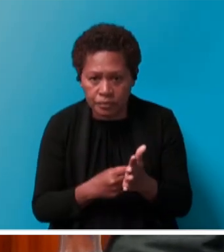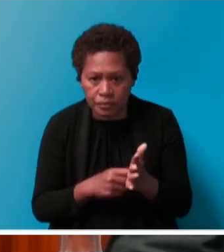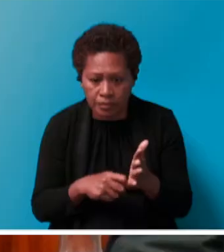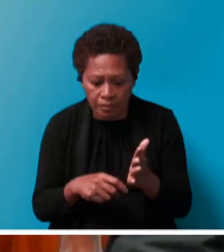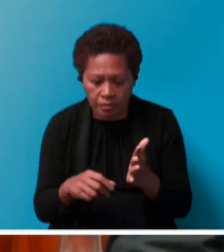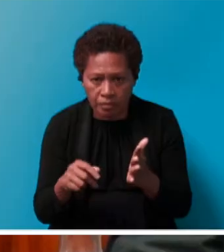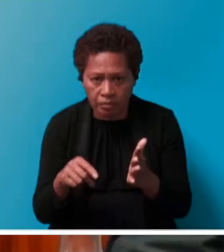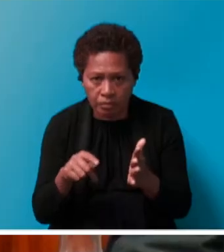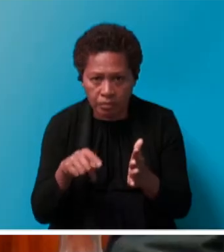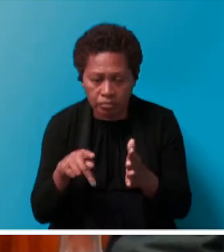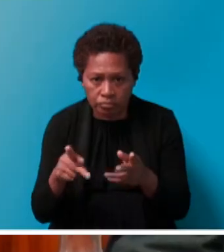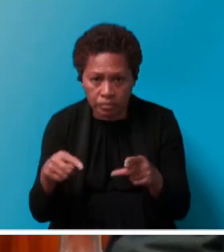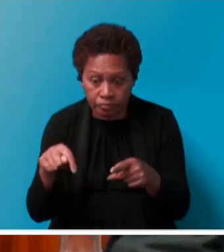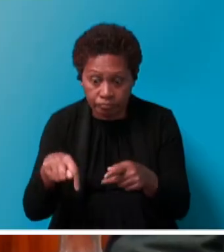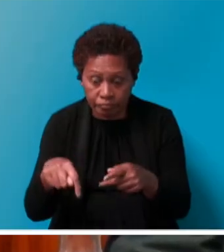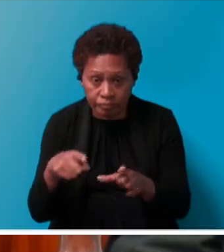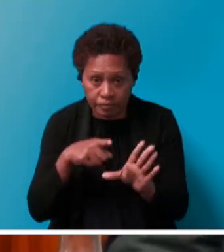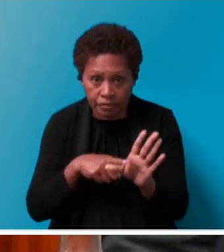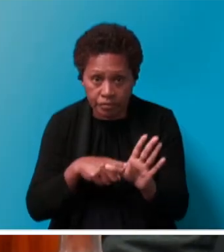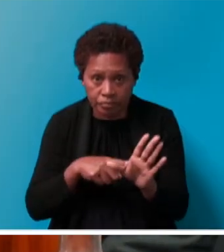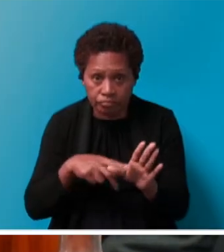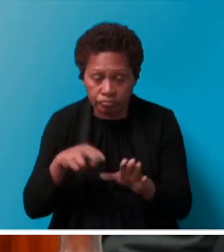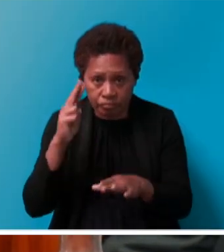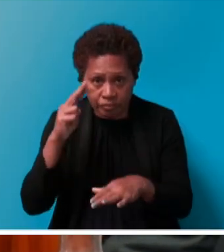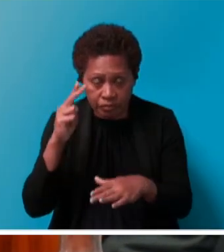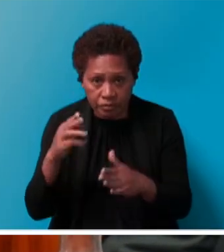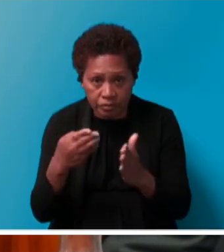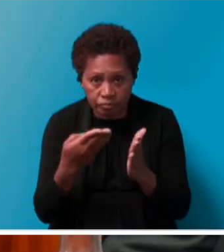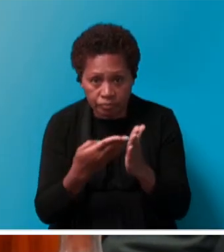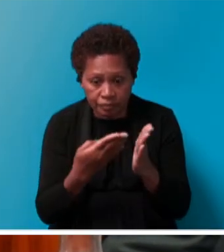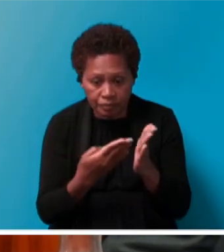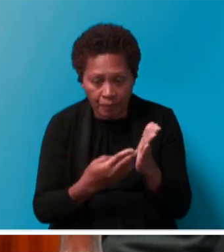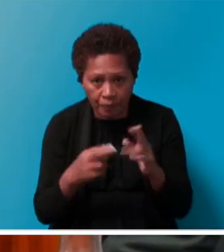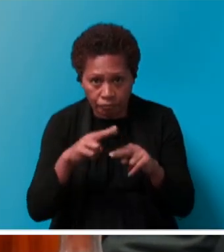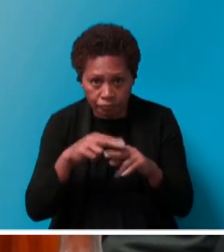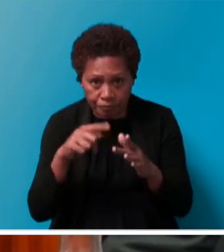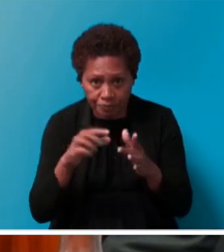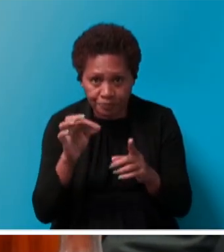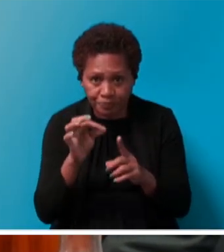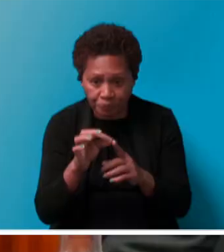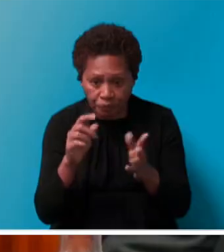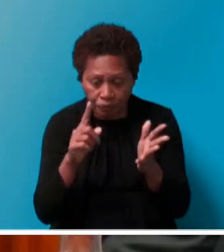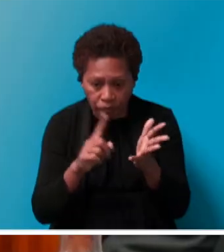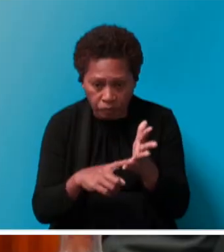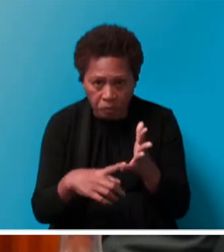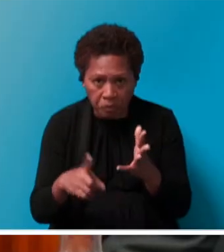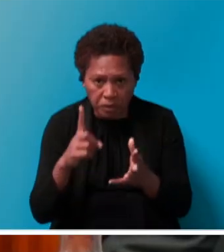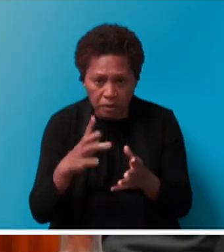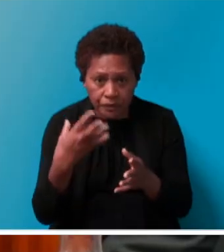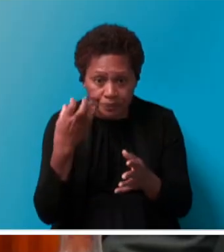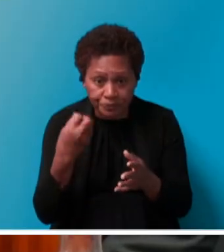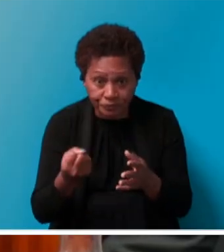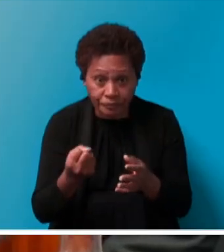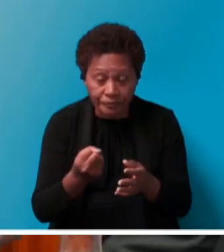year's national budget, we have a position for Director FIPO, 1 for administrative officer, another for